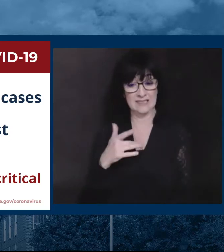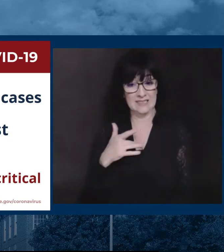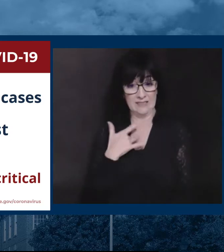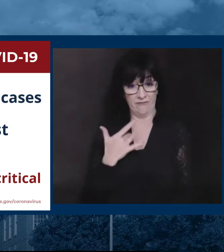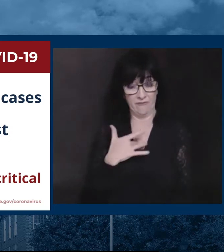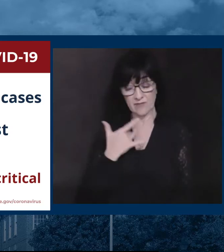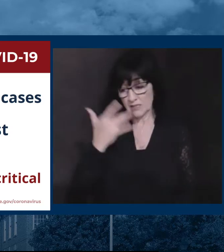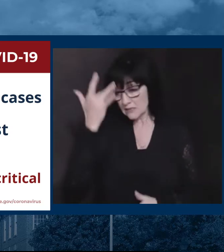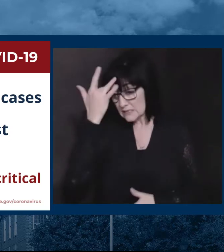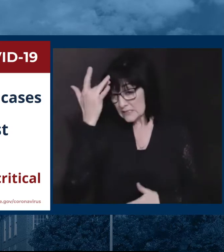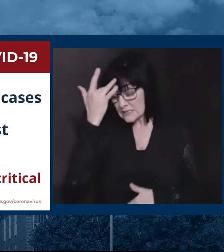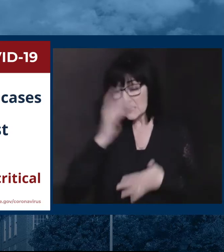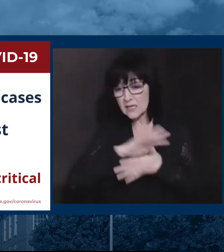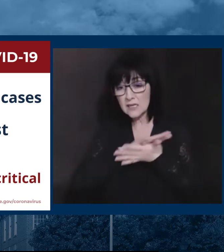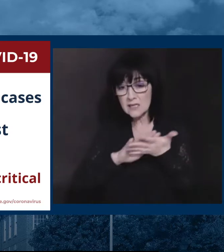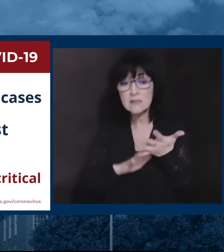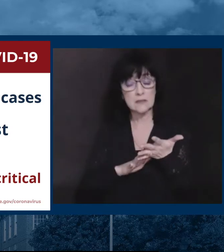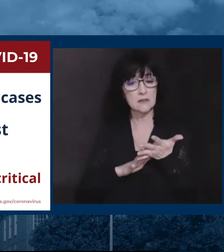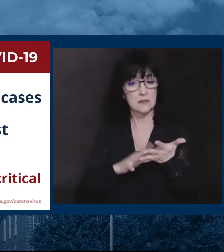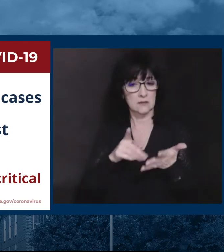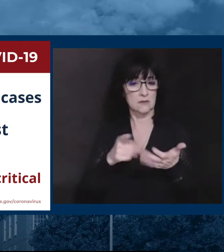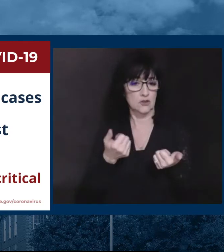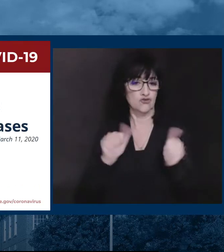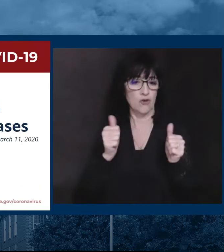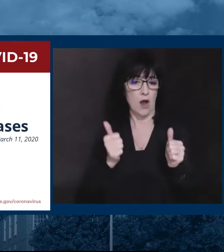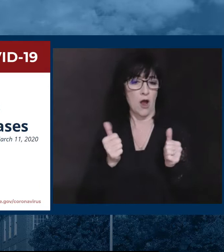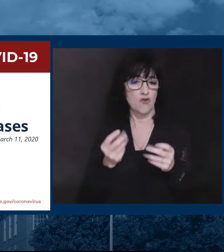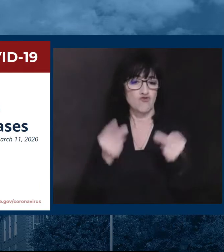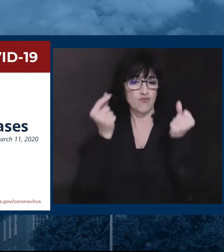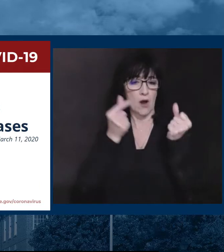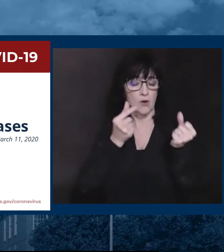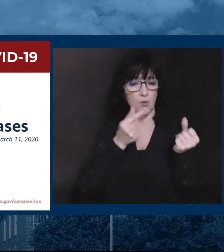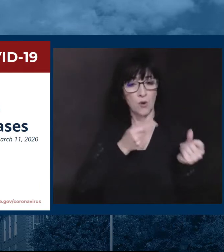symptoms. So let's look at the positive cases in Newcastle County.